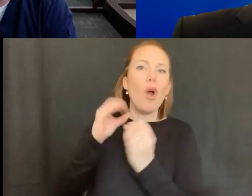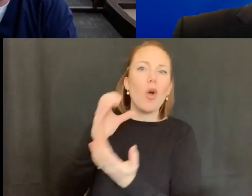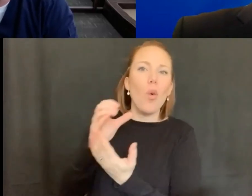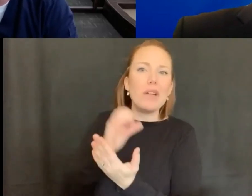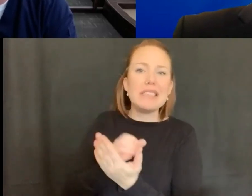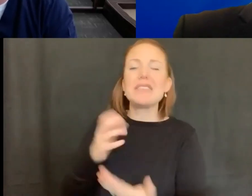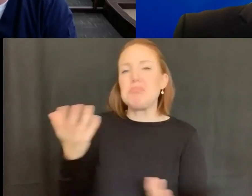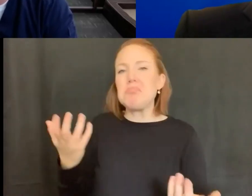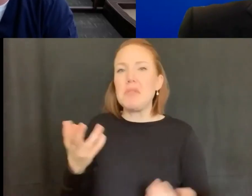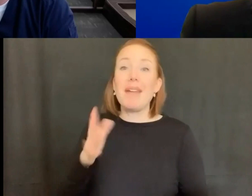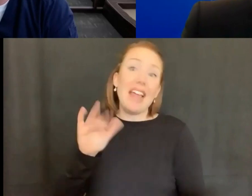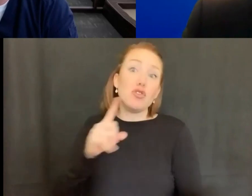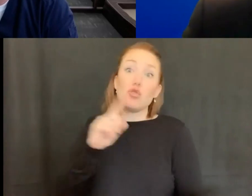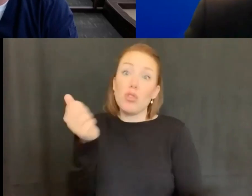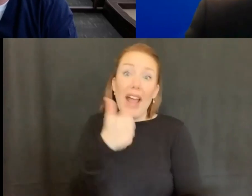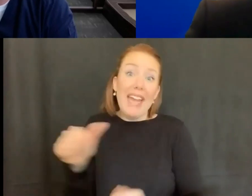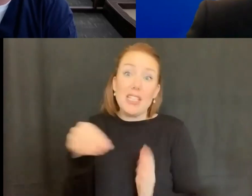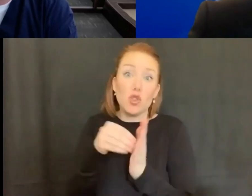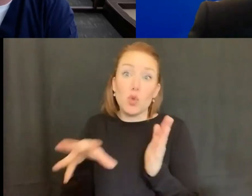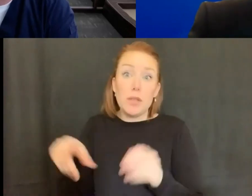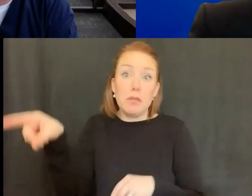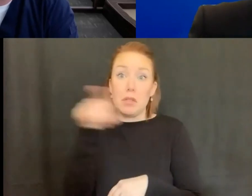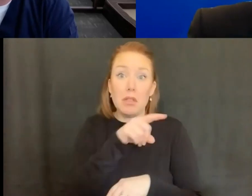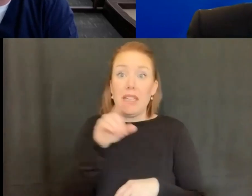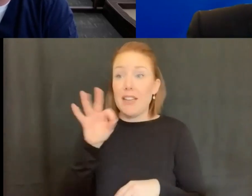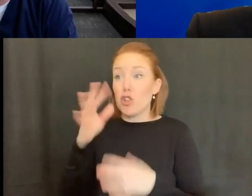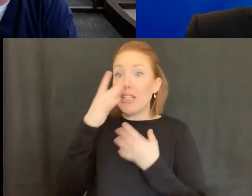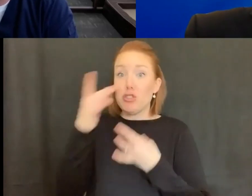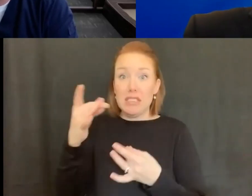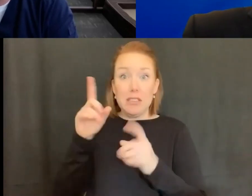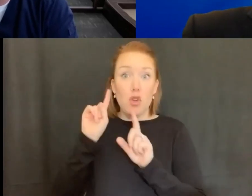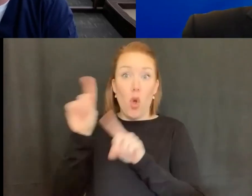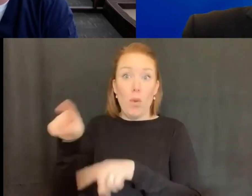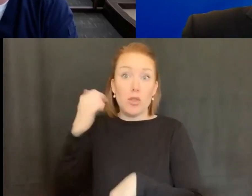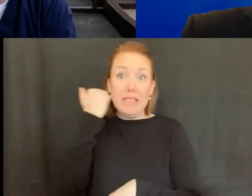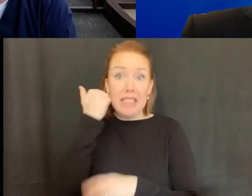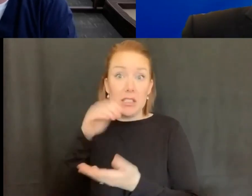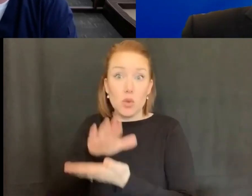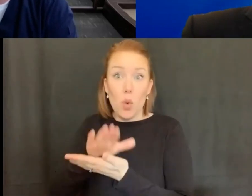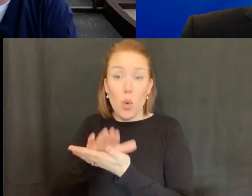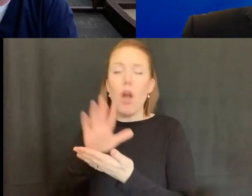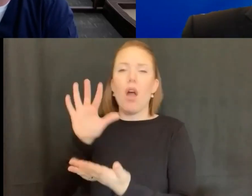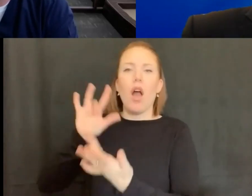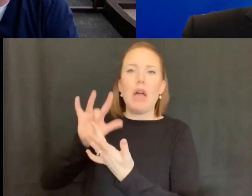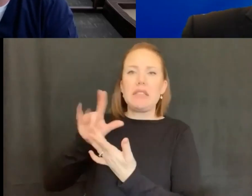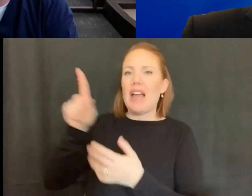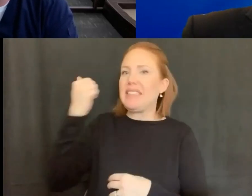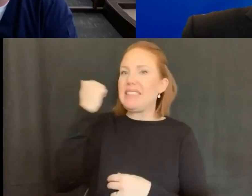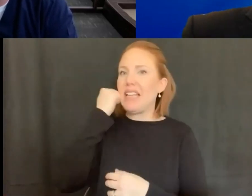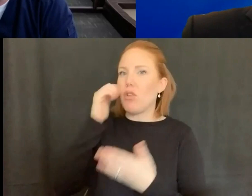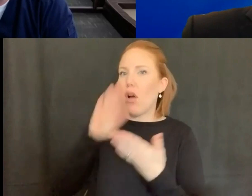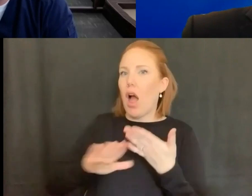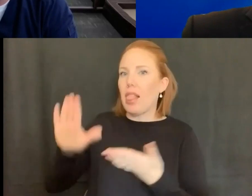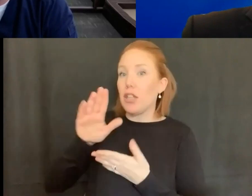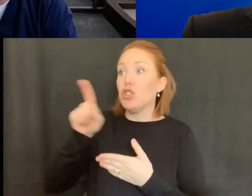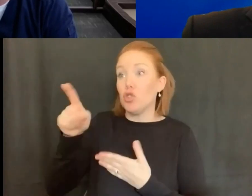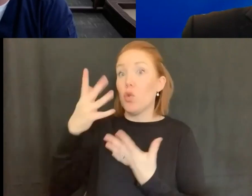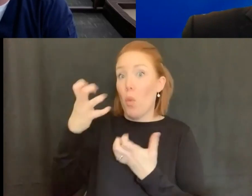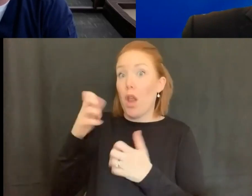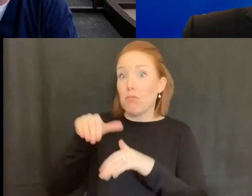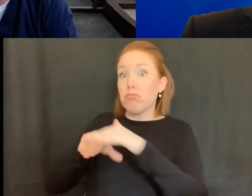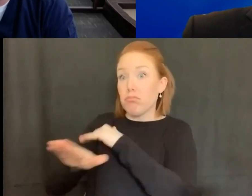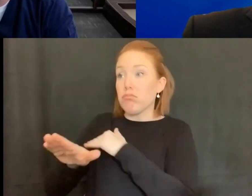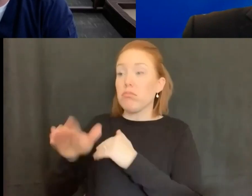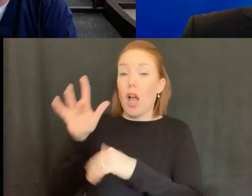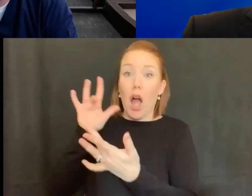of all students. If you're interested in dental school, I would encourage you to contact the dental school that you'd like to go to as early as